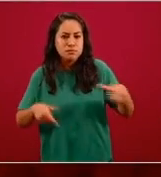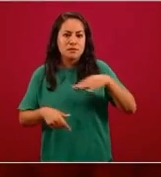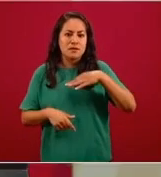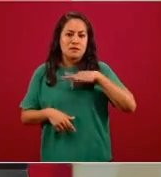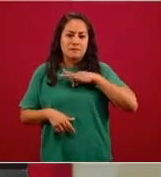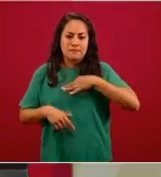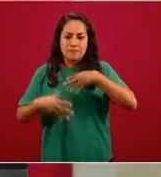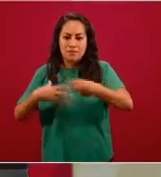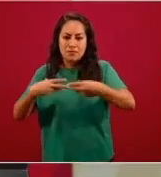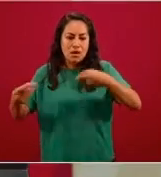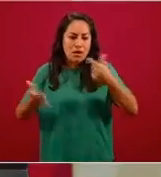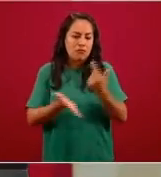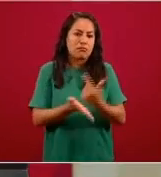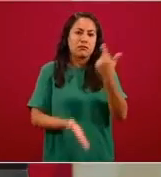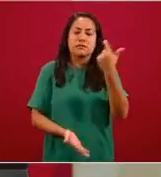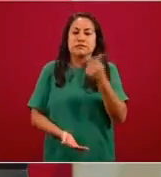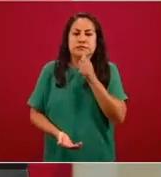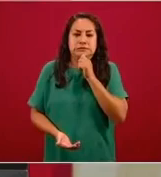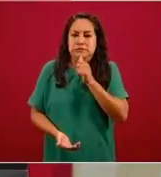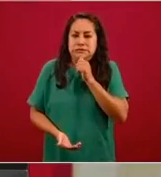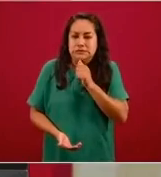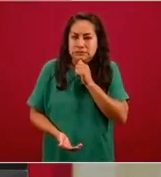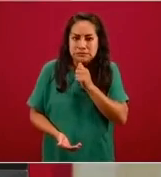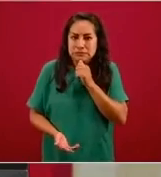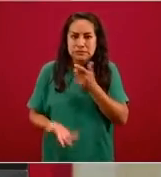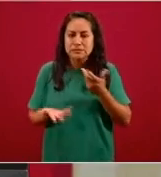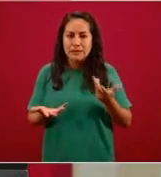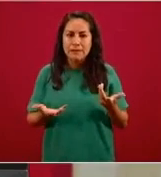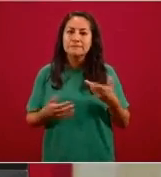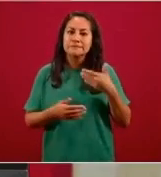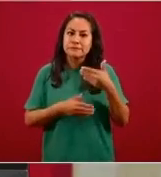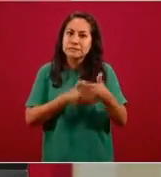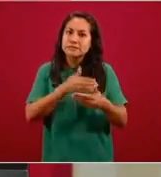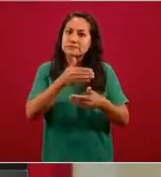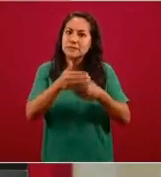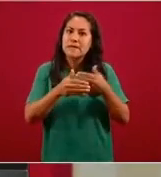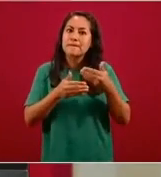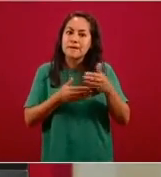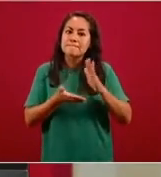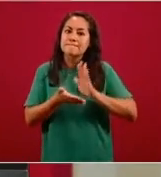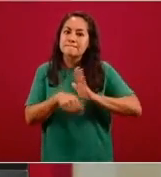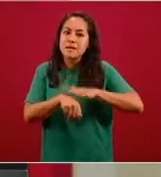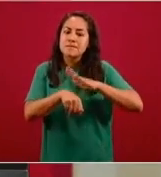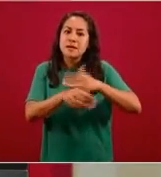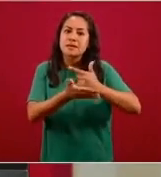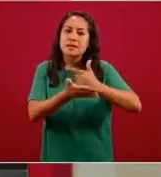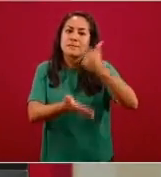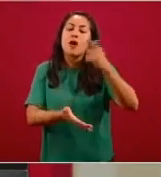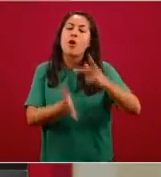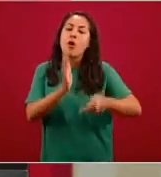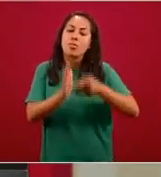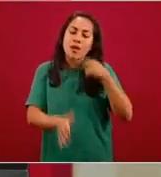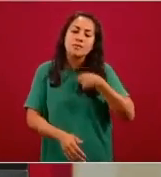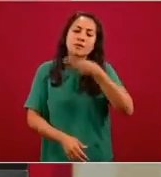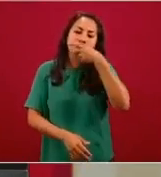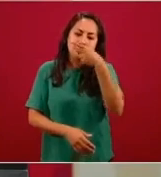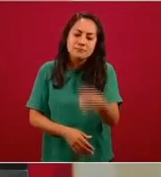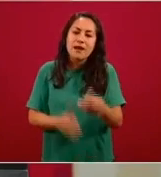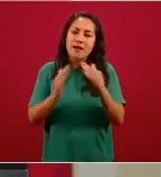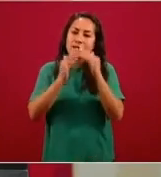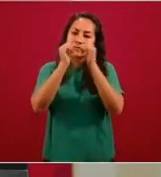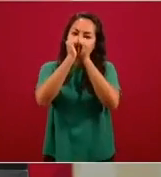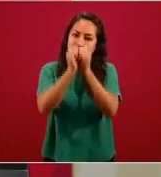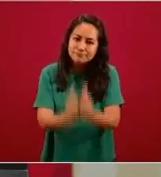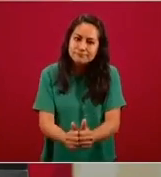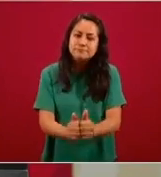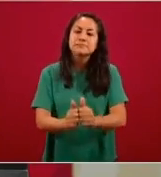But we're still, a couple of weeks away from hitting the peak. So I must insist that you stay at home for the